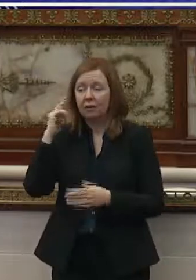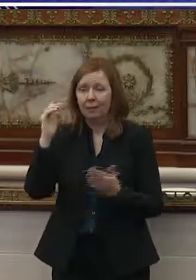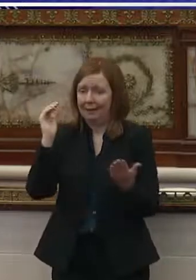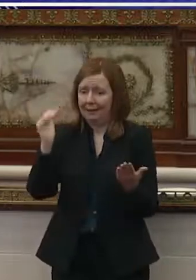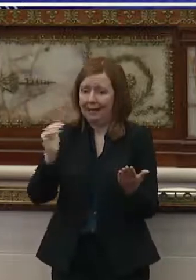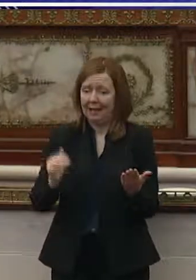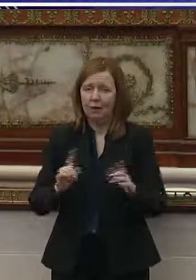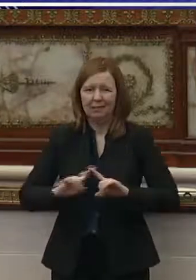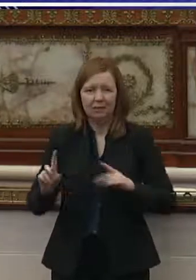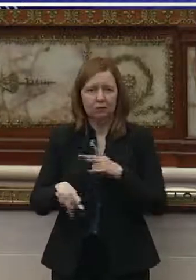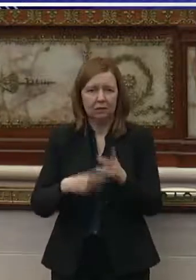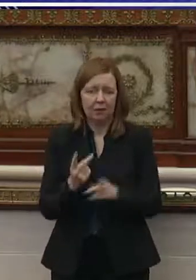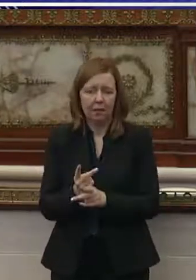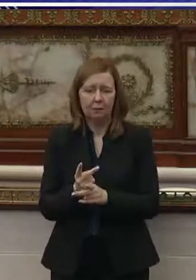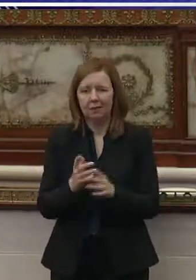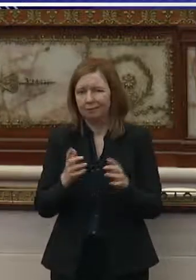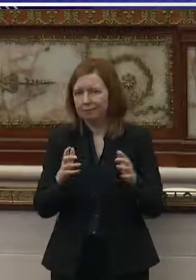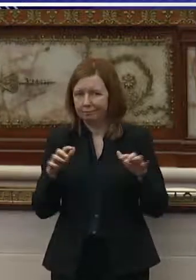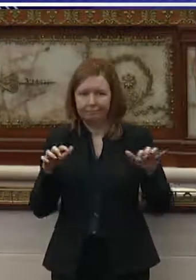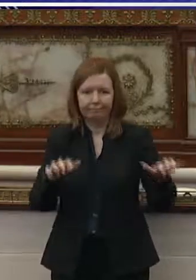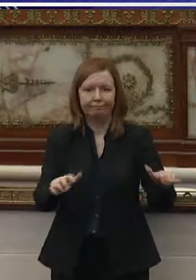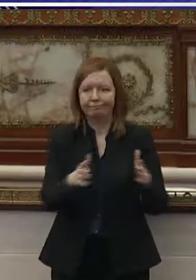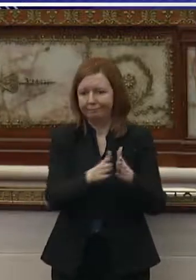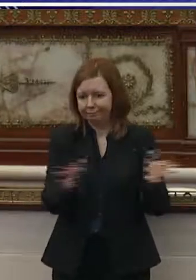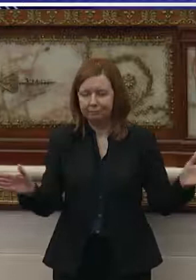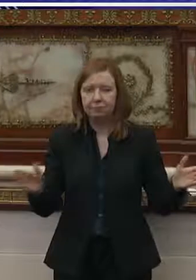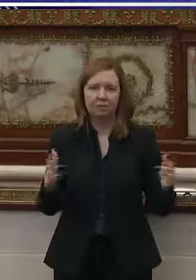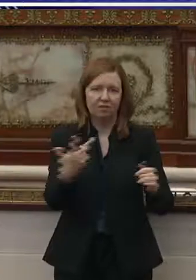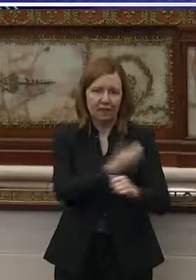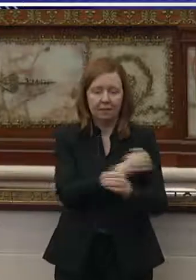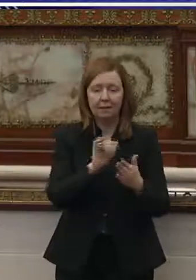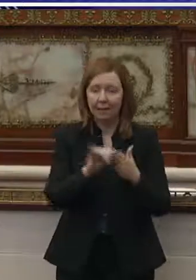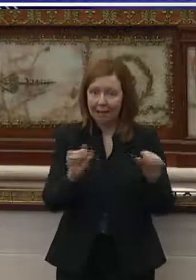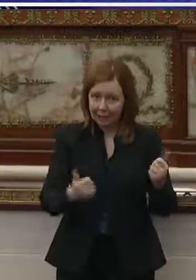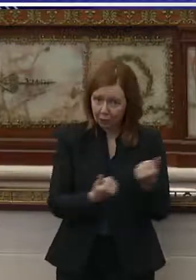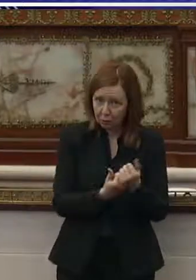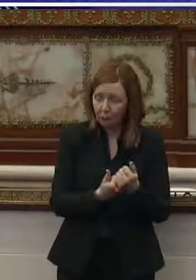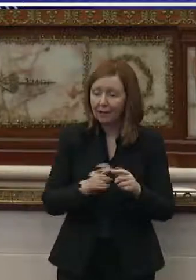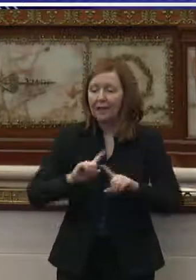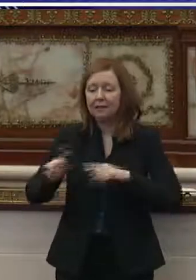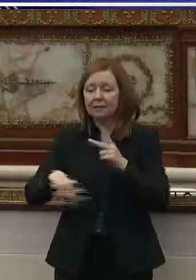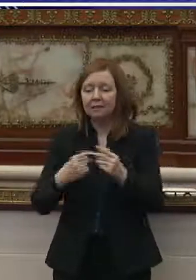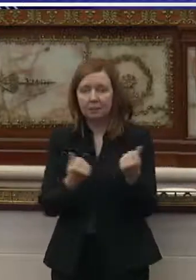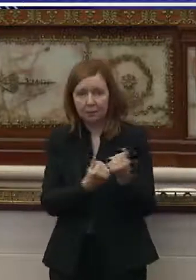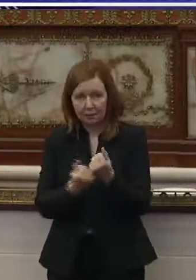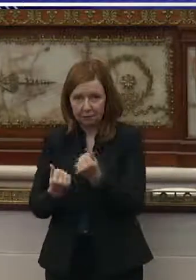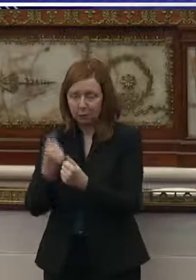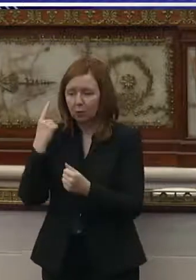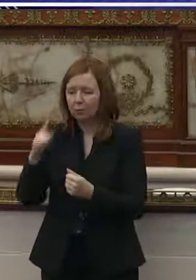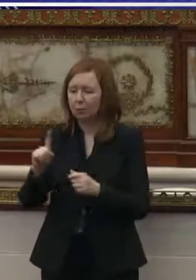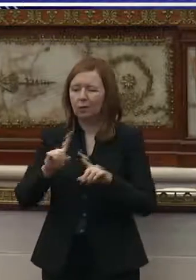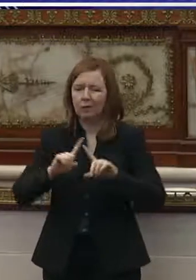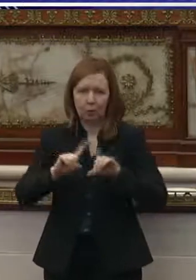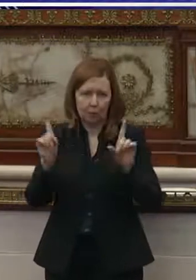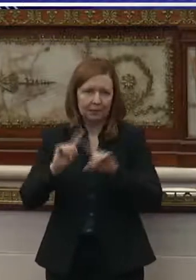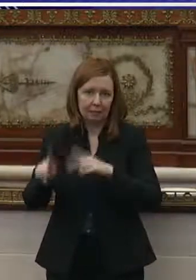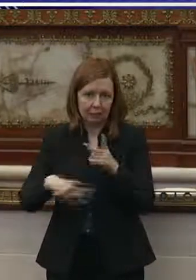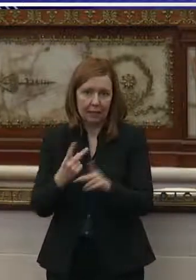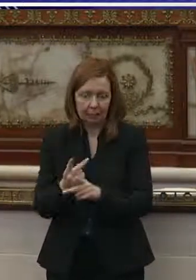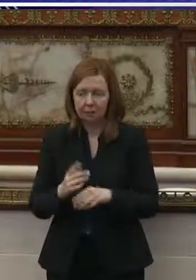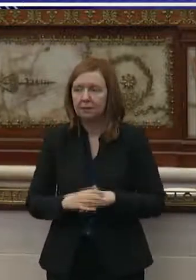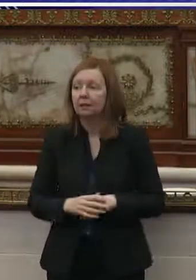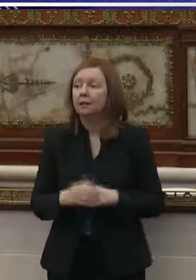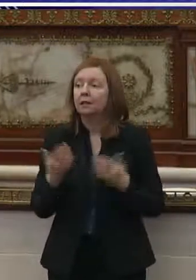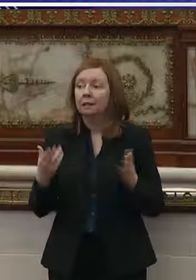out different types of mass vaccination sites that it may support and different types of support for those different types. This is